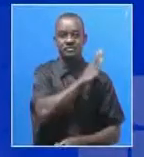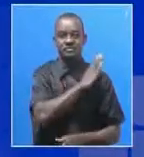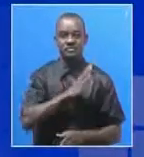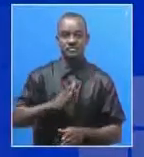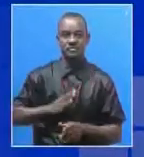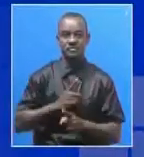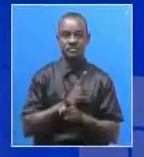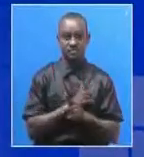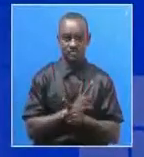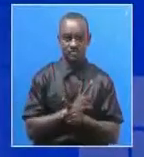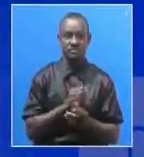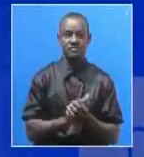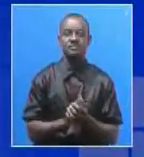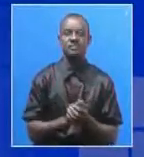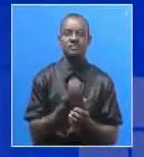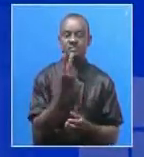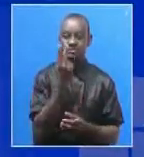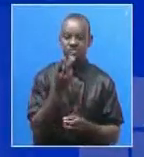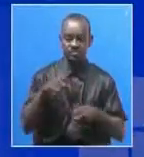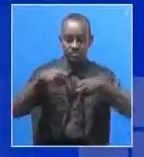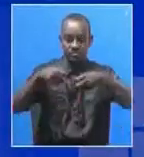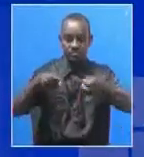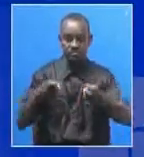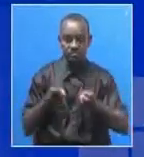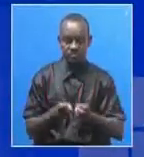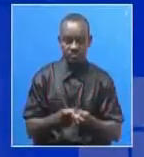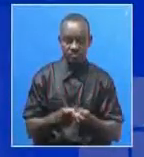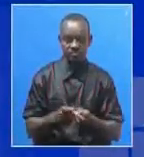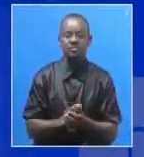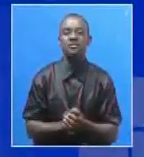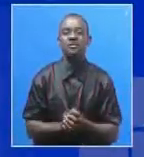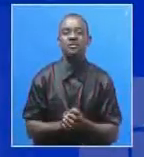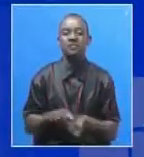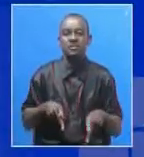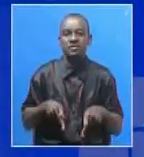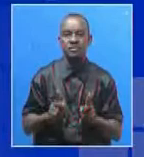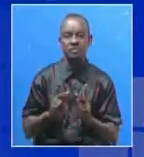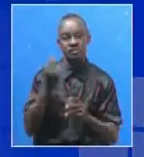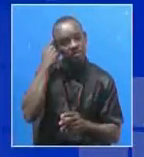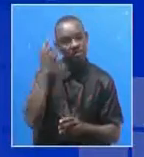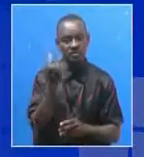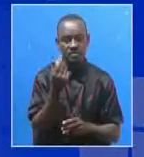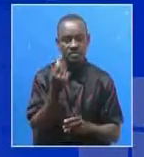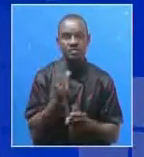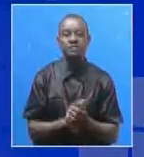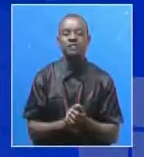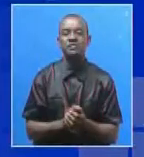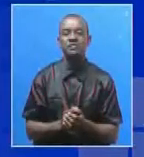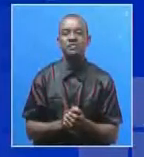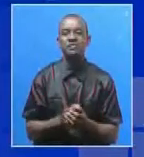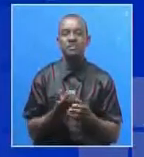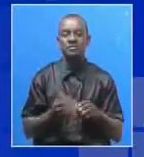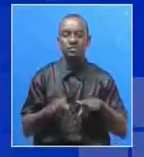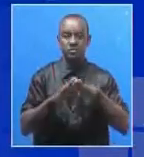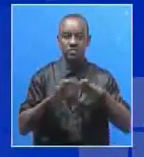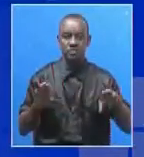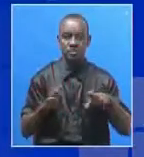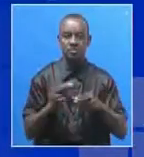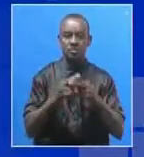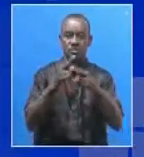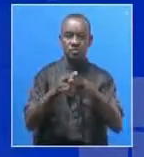Cabinet has, at its second ordinary meeting, authorised the Ministry of Finance to issue bonds to the Bank of Namibia worth